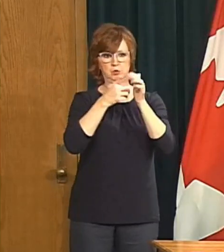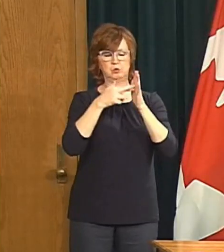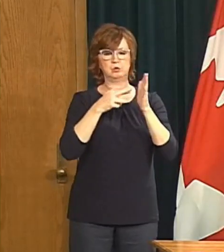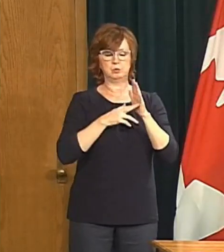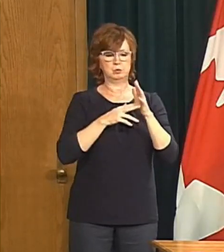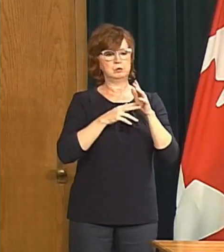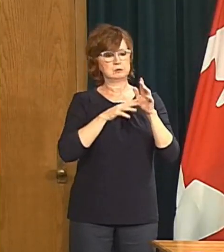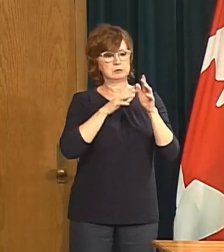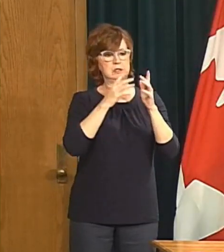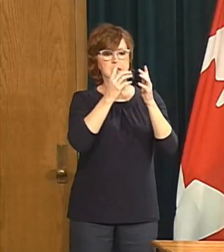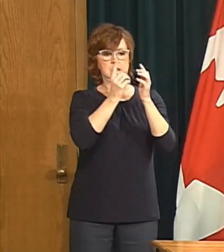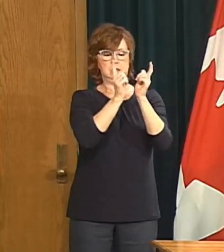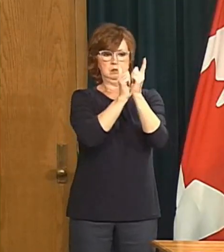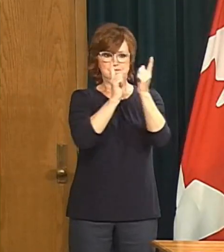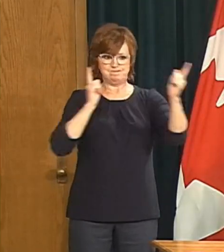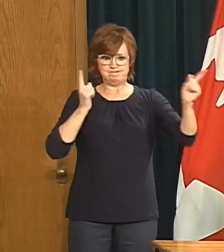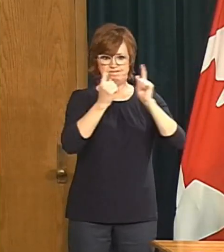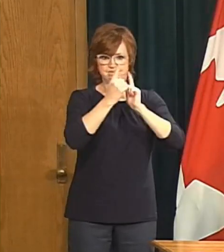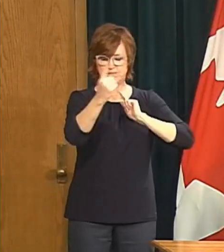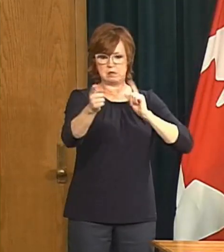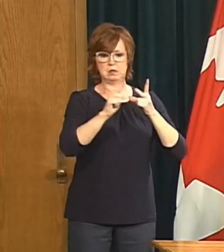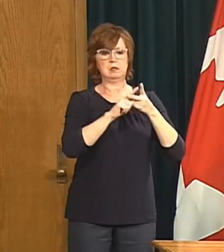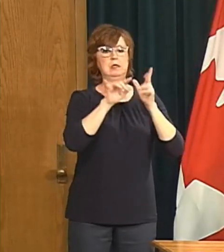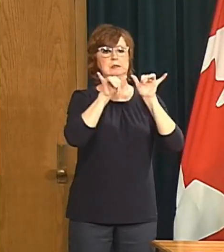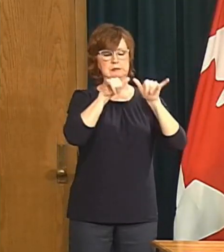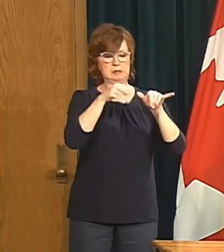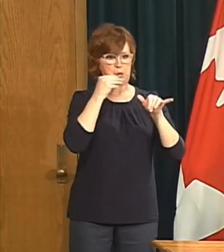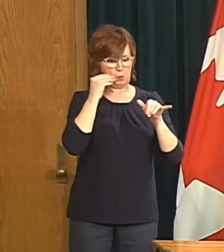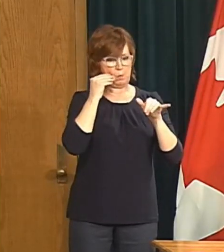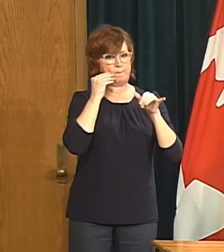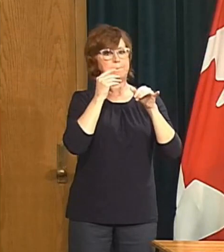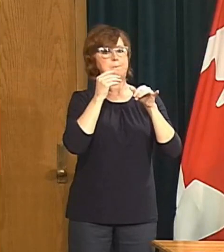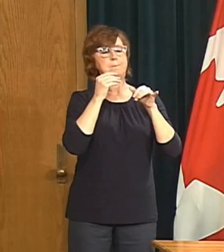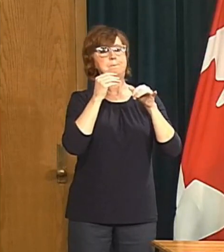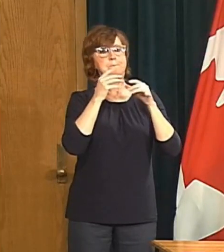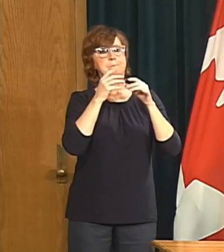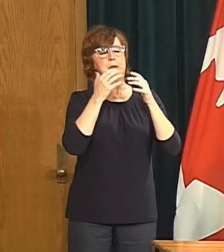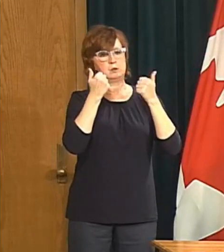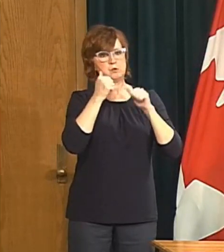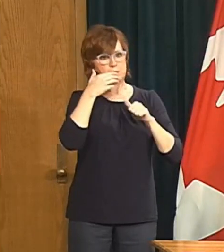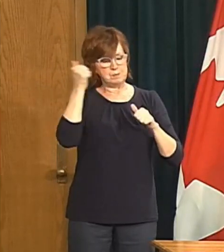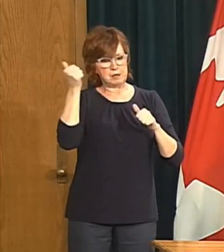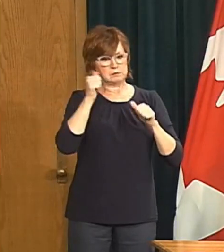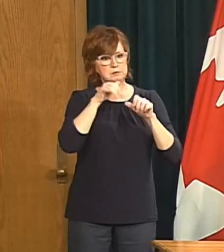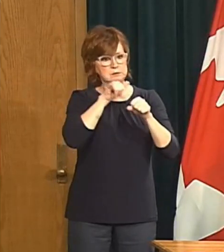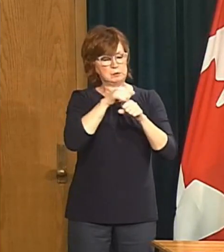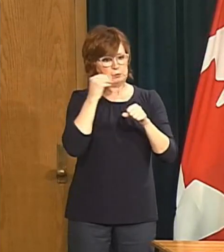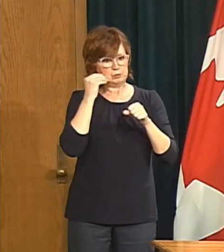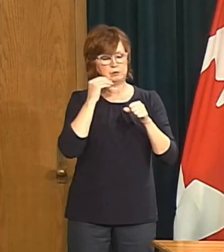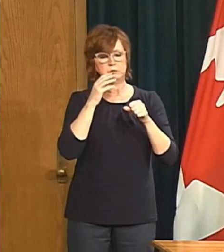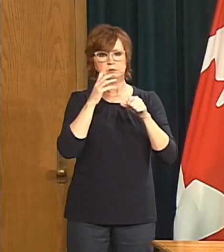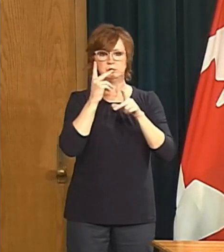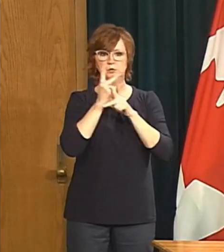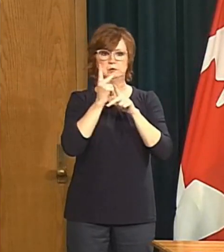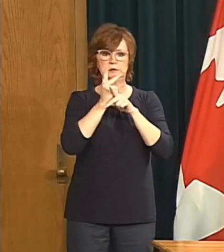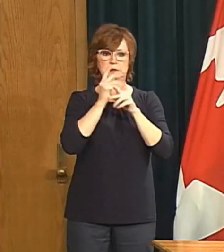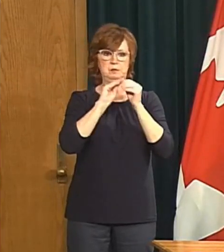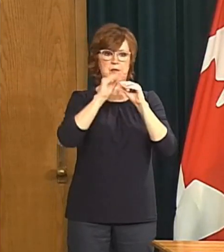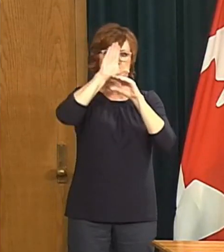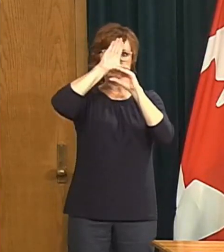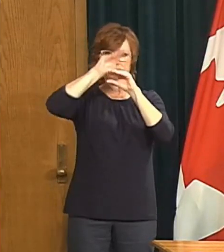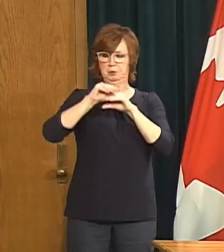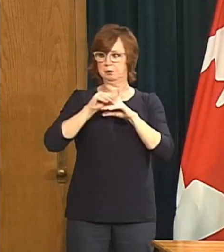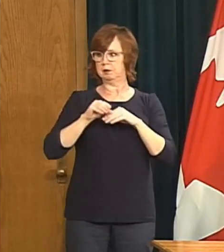as much as possible, to continue to have a flat curve for the next little while. Thank you. Thank you. We now have